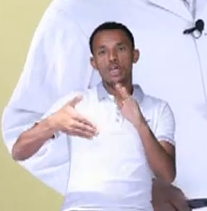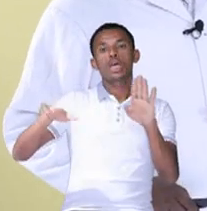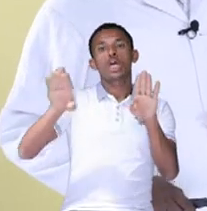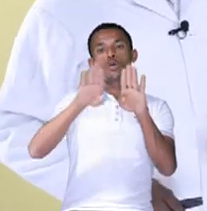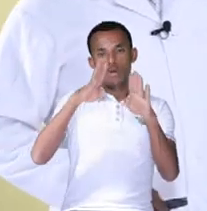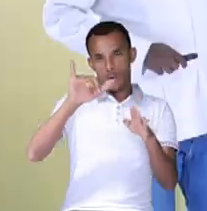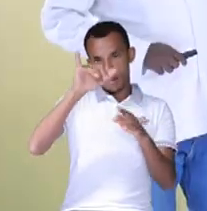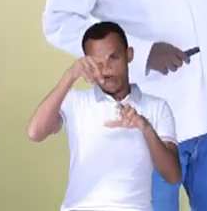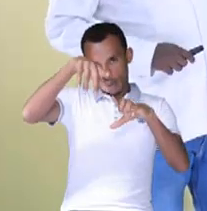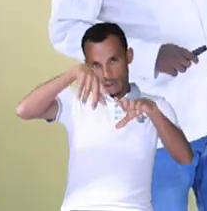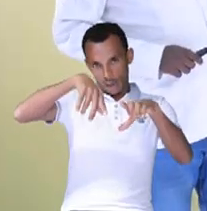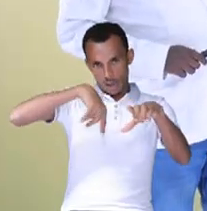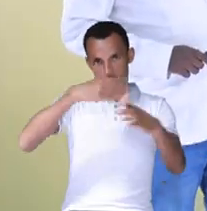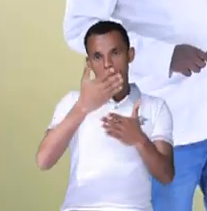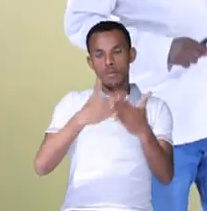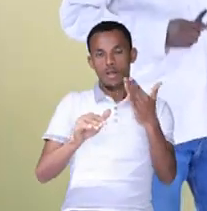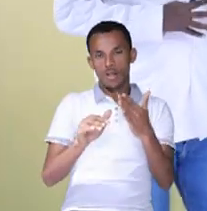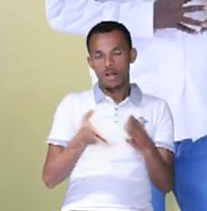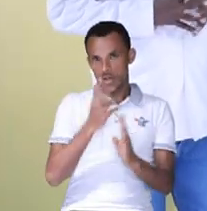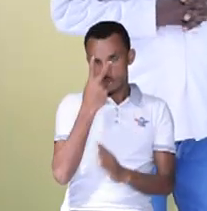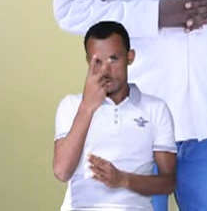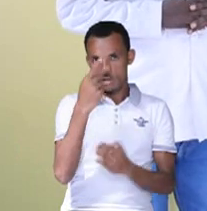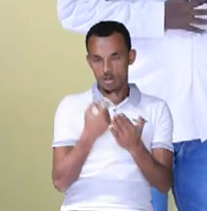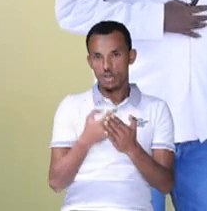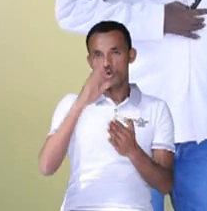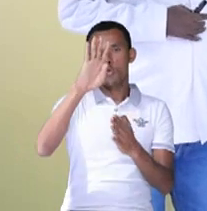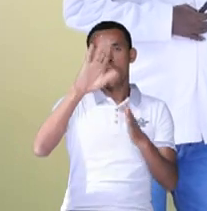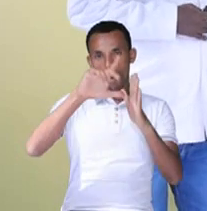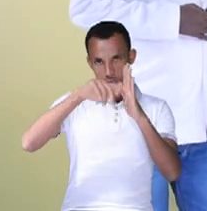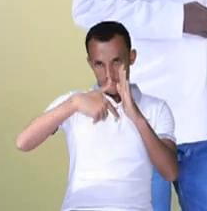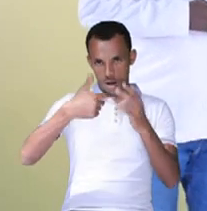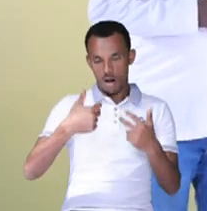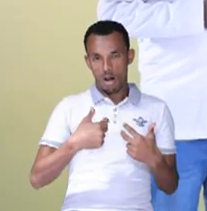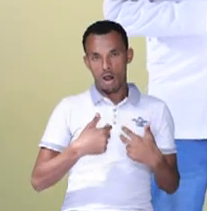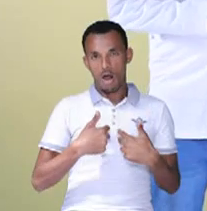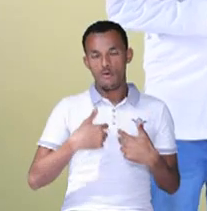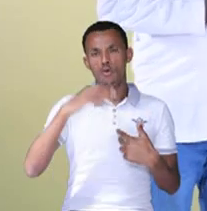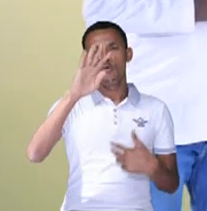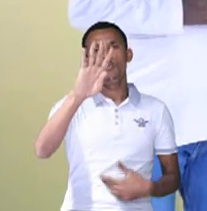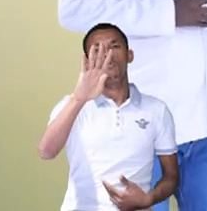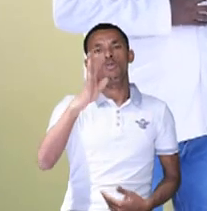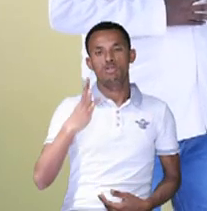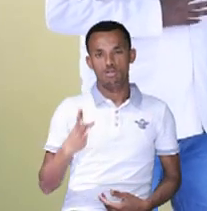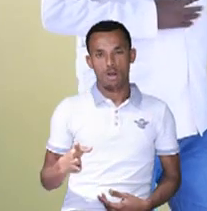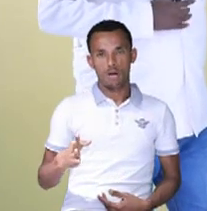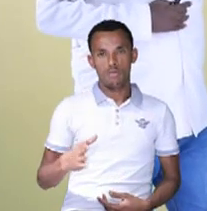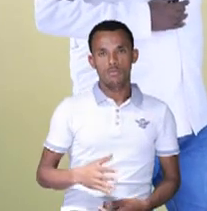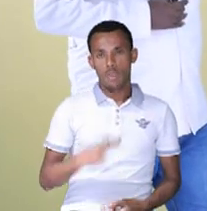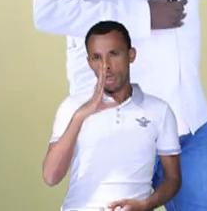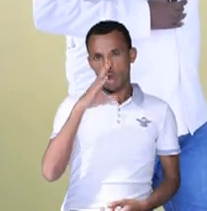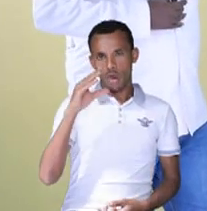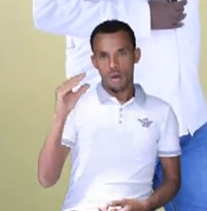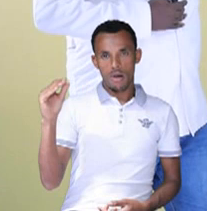segment. Let's see this, a quadrilateral having four sides,